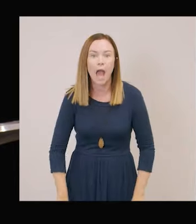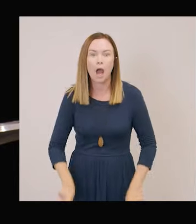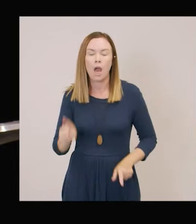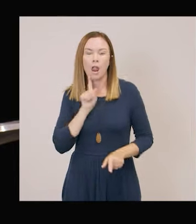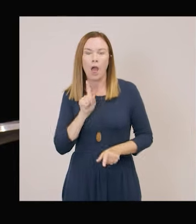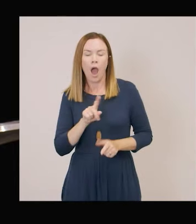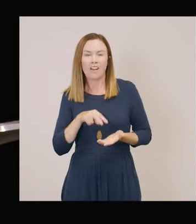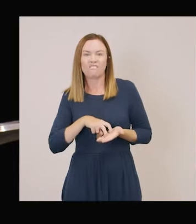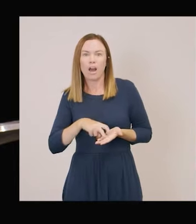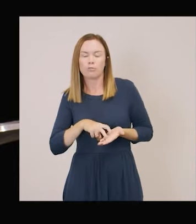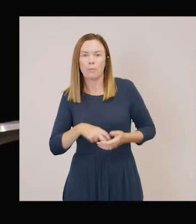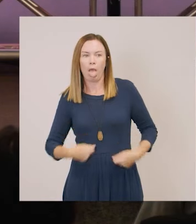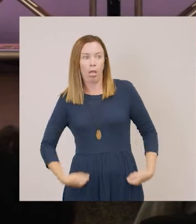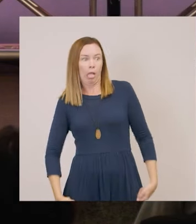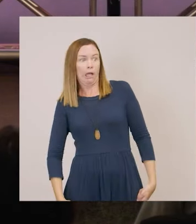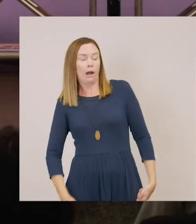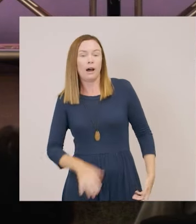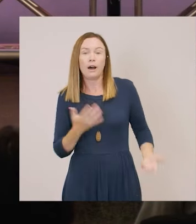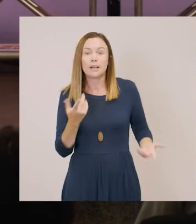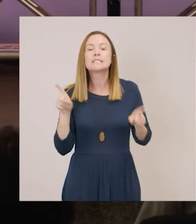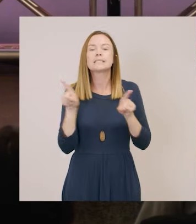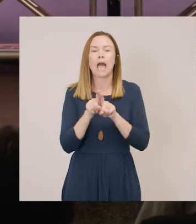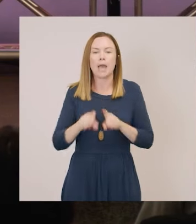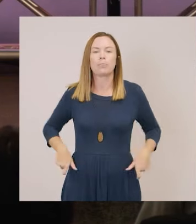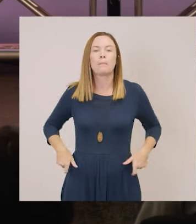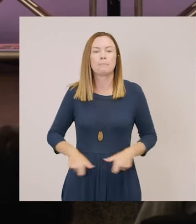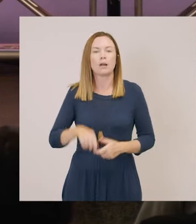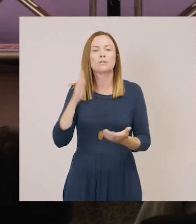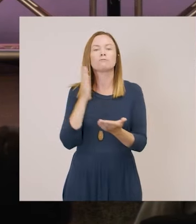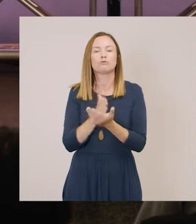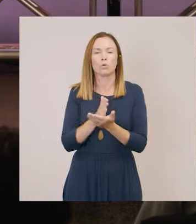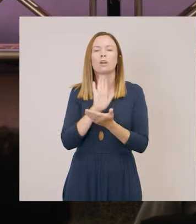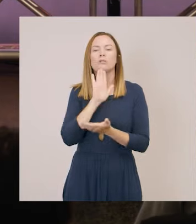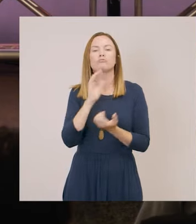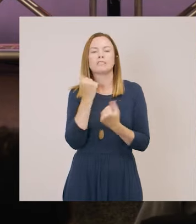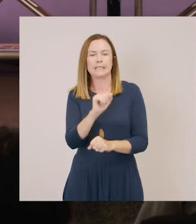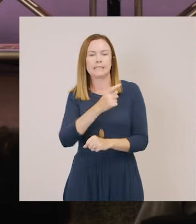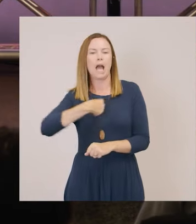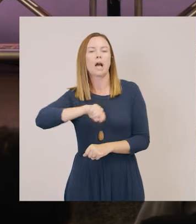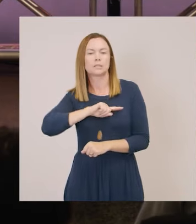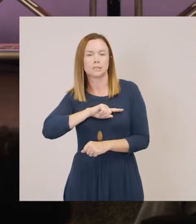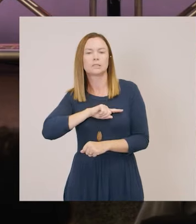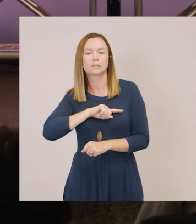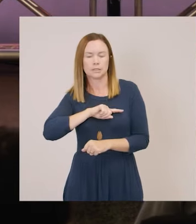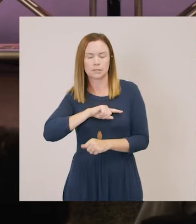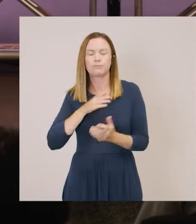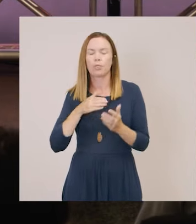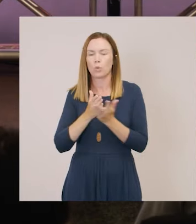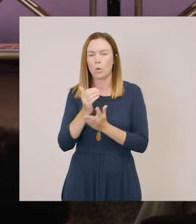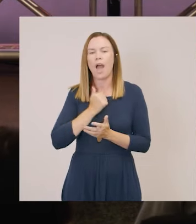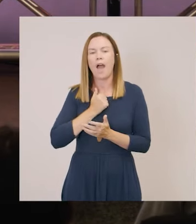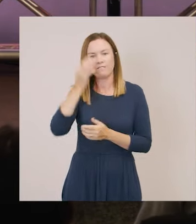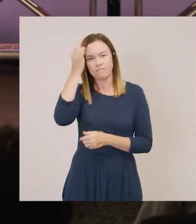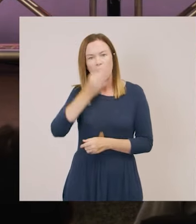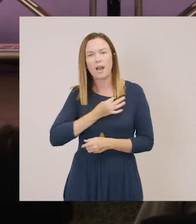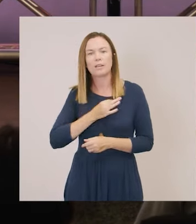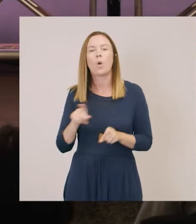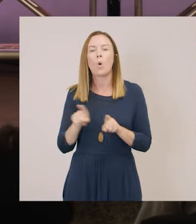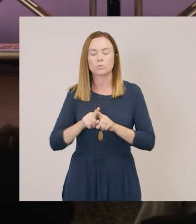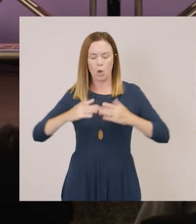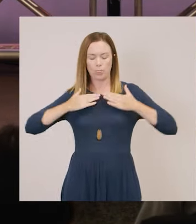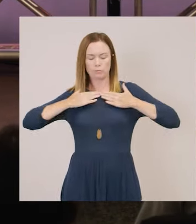yourself exposed and vulnerable. Putting on the belt of truth does that in our faith. We're called to put